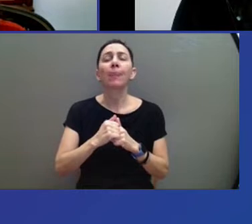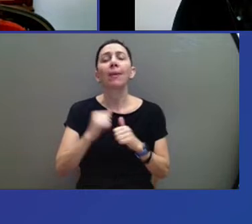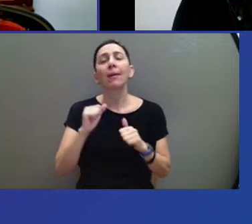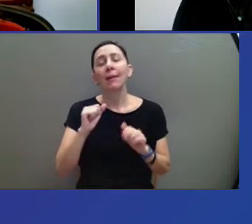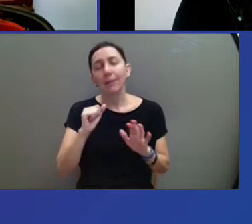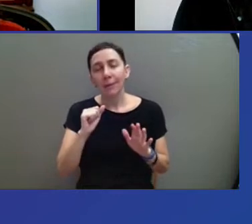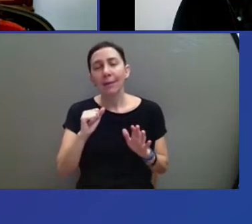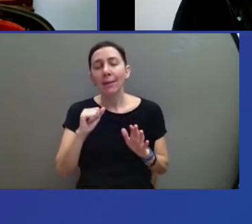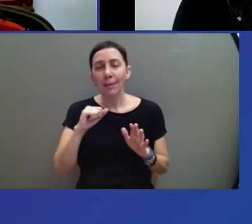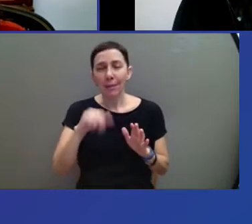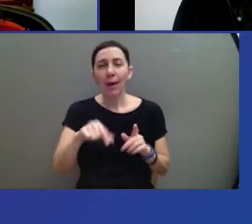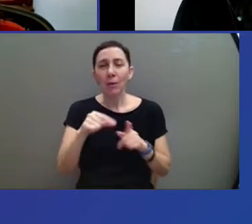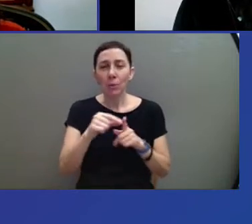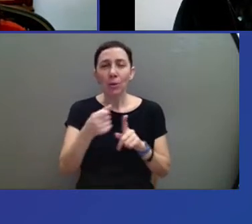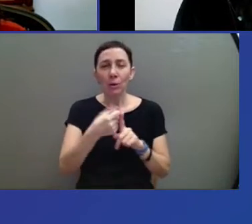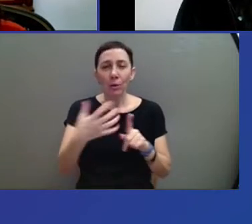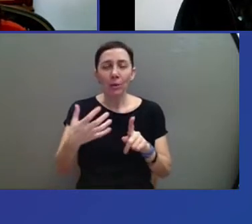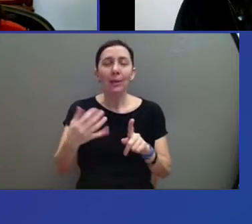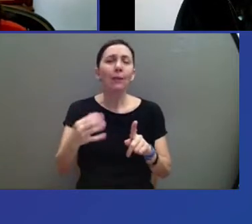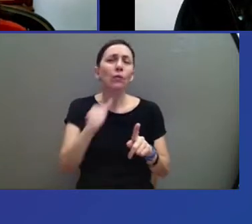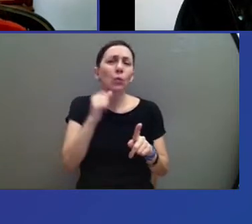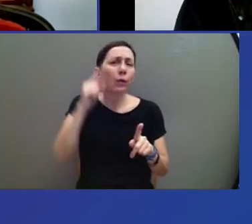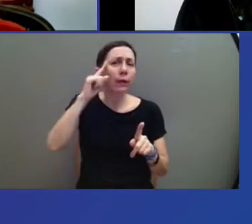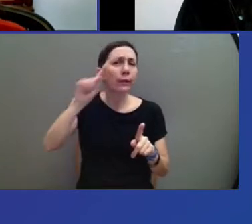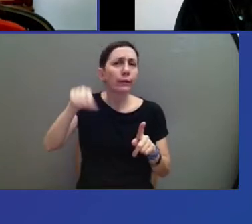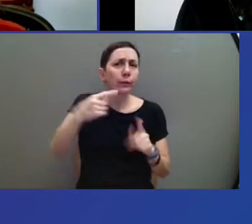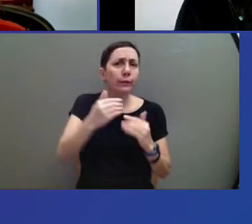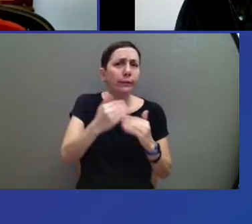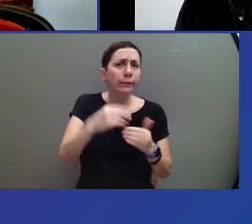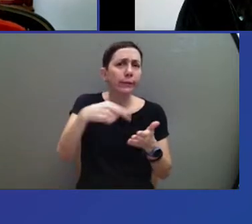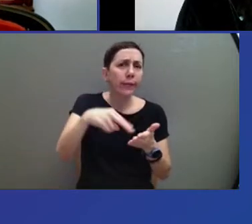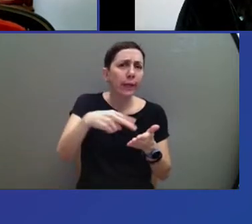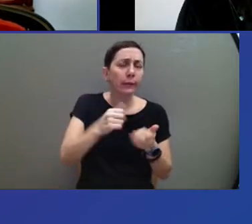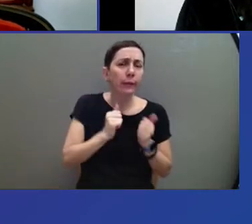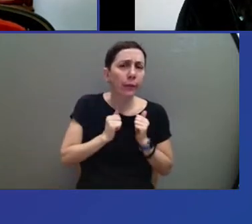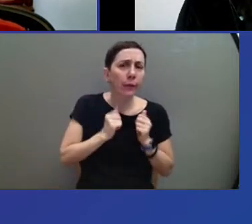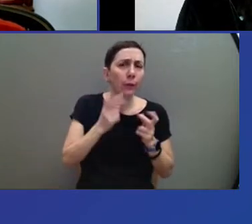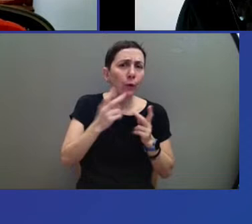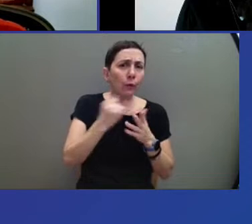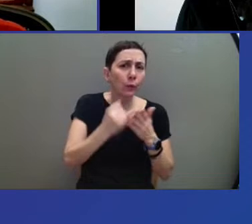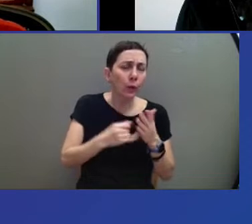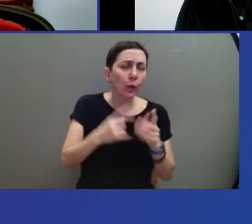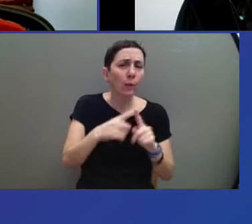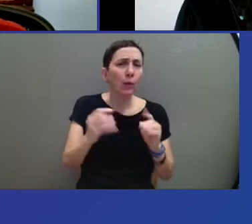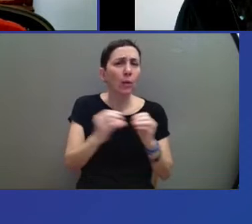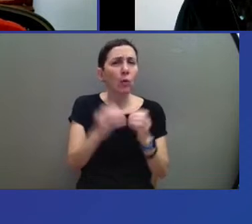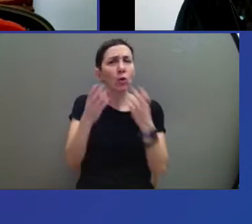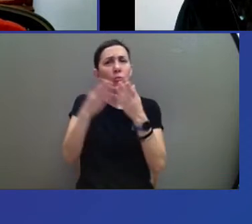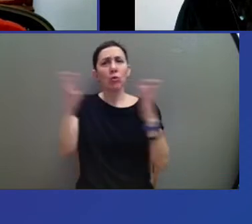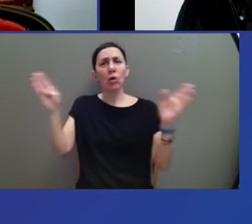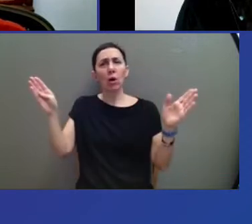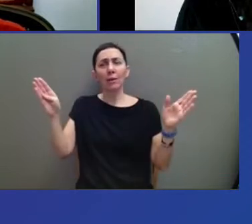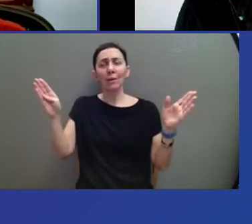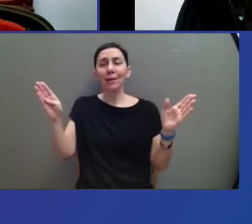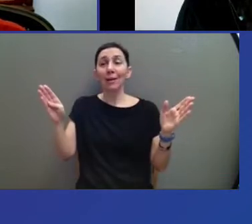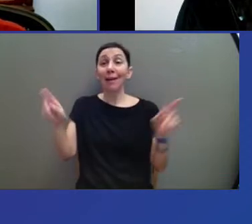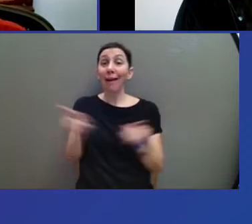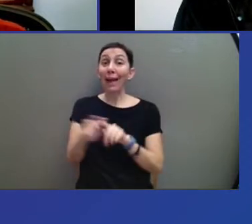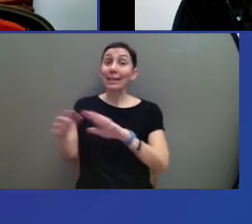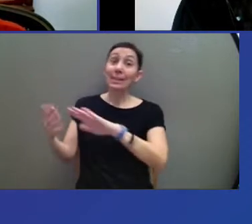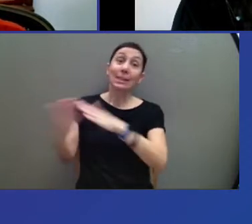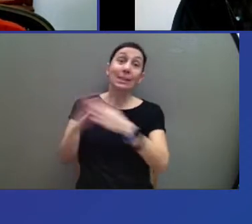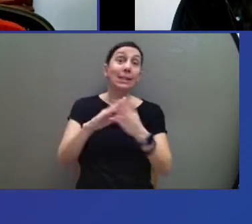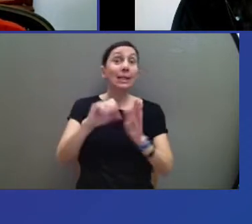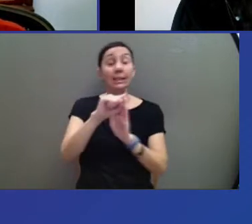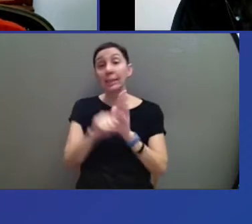from looking only at dance or only at theater or only at visual arts, if we pull back as a city, as a state, and as a